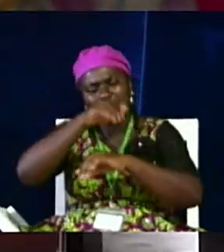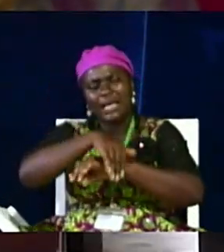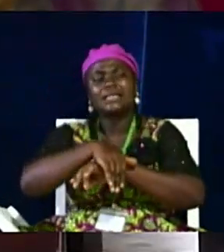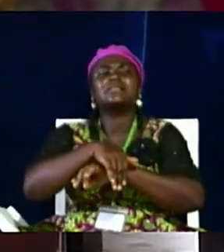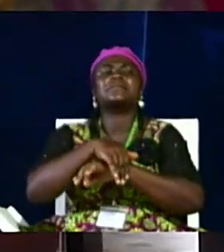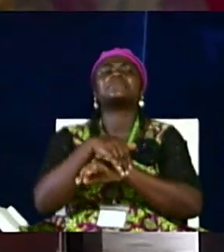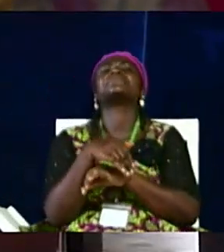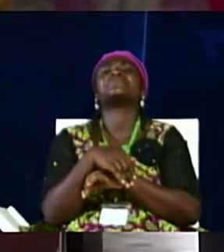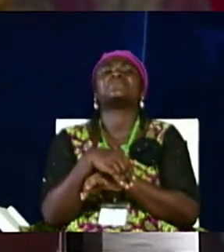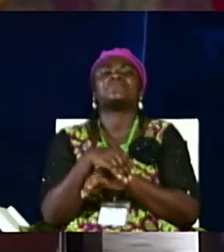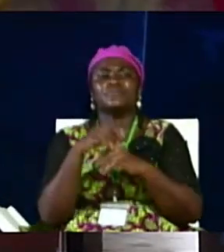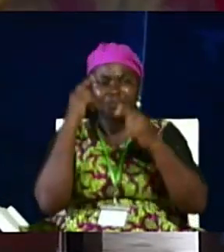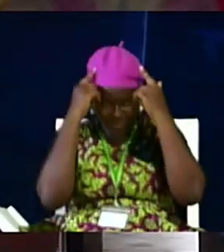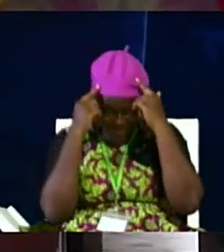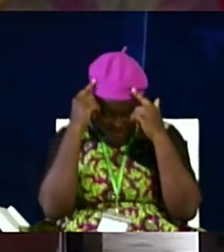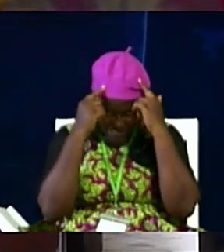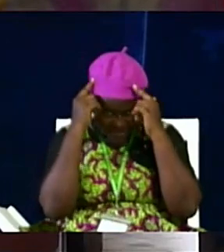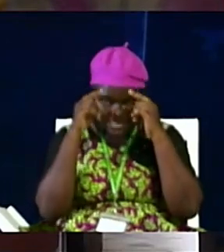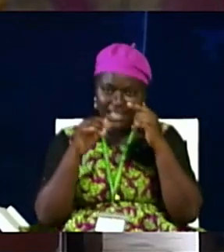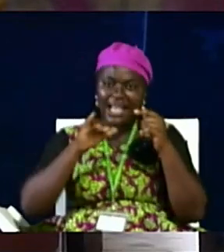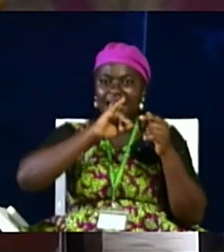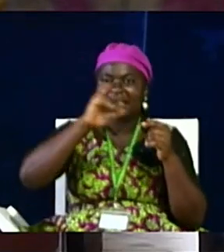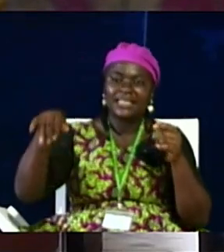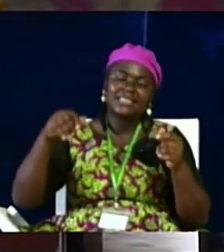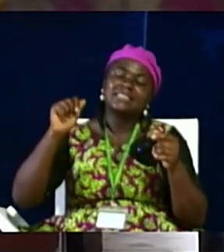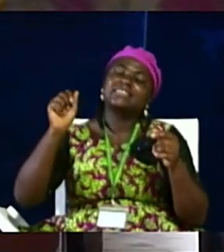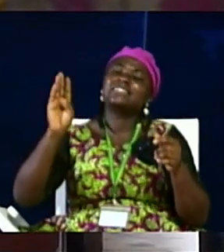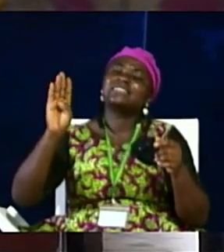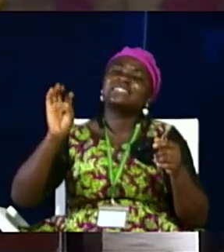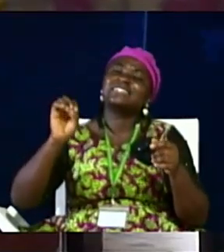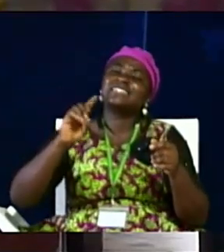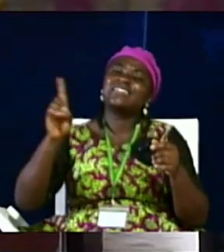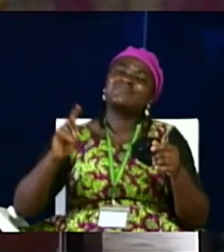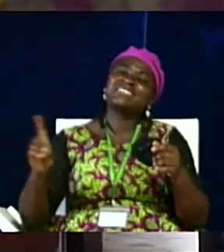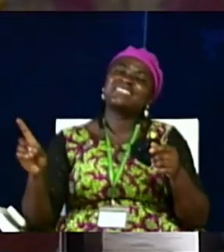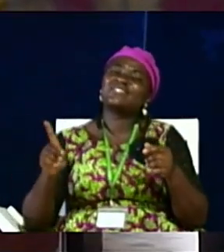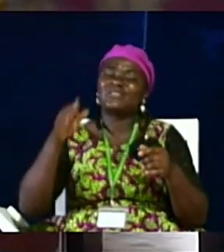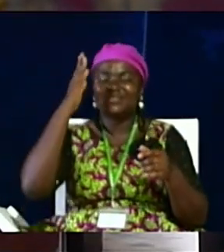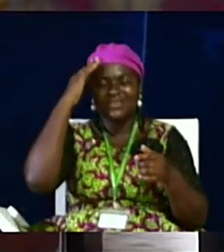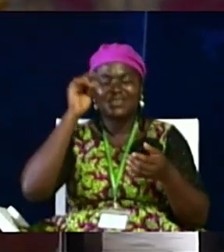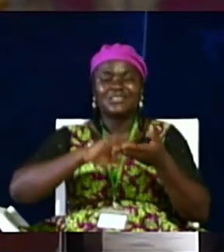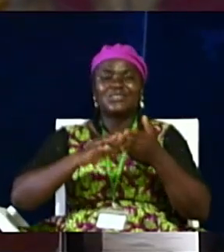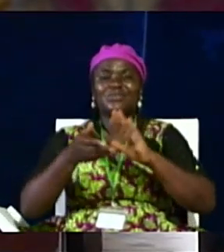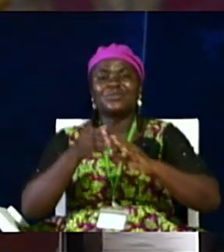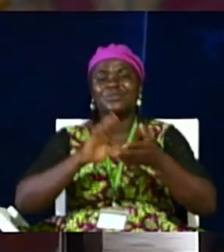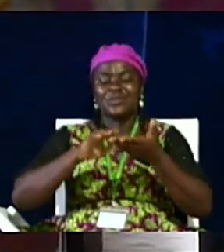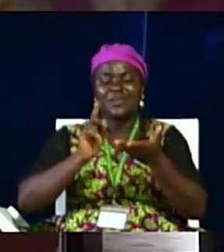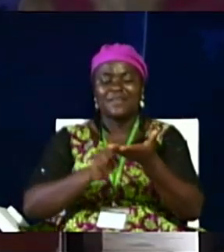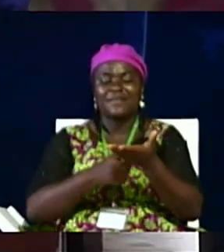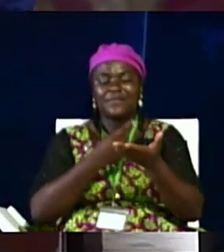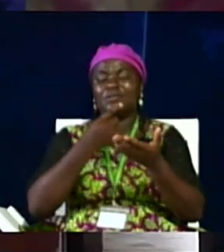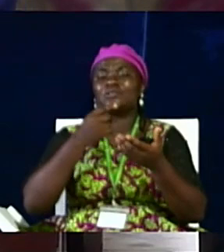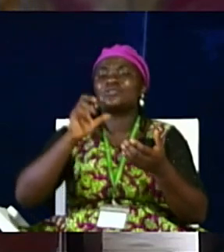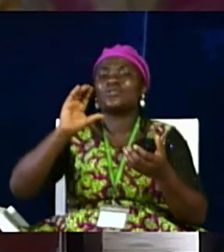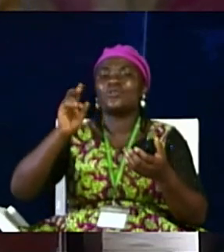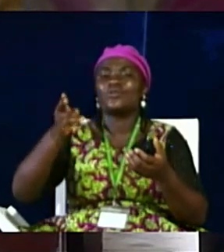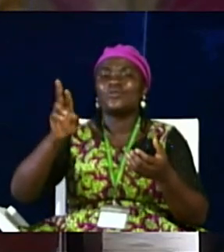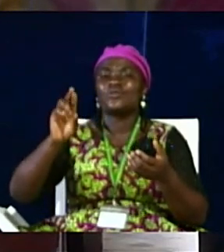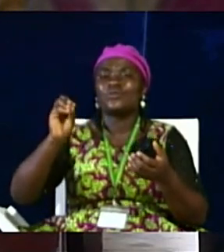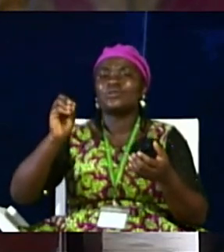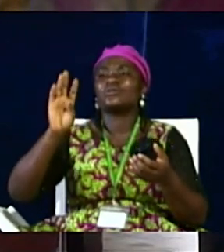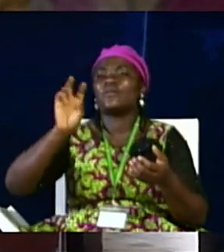Consider Jabez. You know his story very well. 1 Chronicles chapter 4 from verse 9. 1 Chronicles chapter 4 from